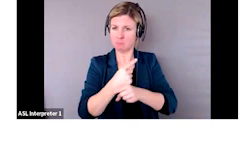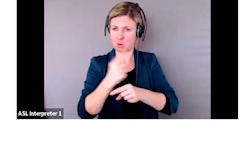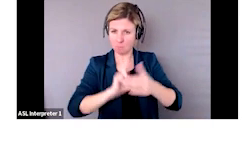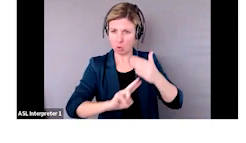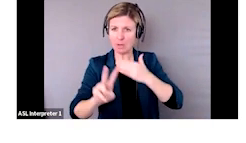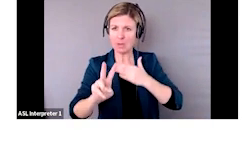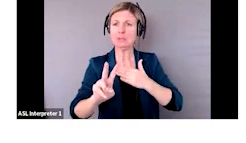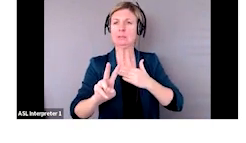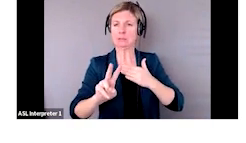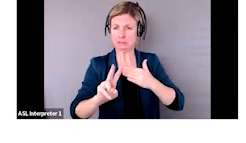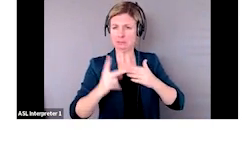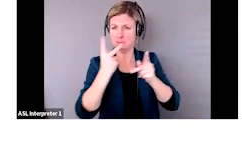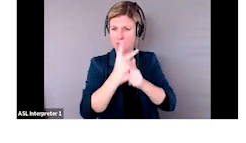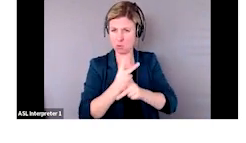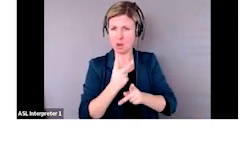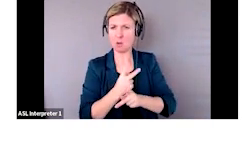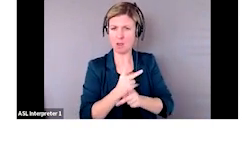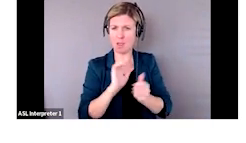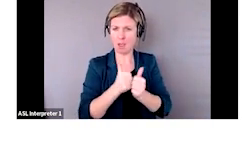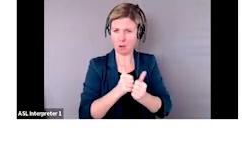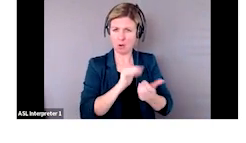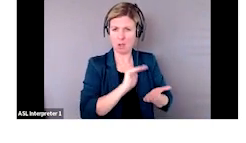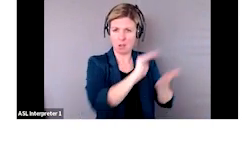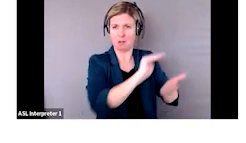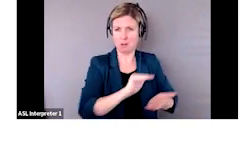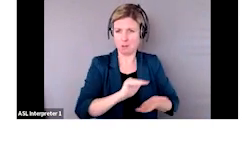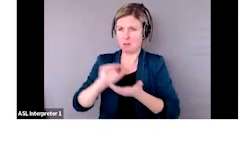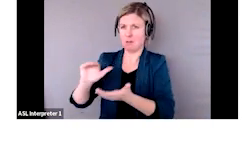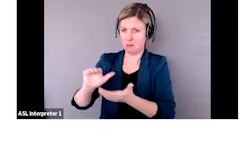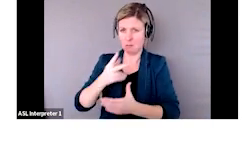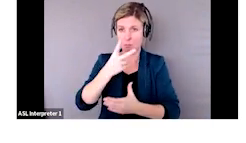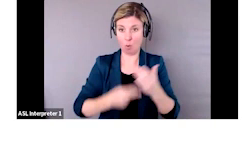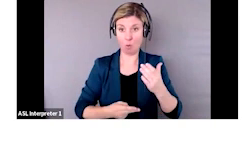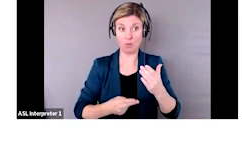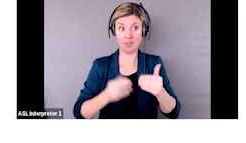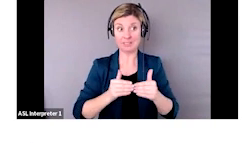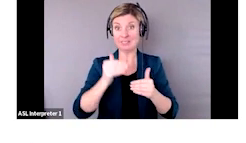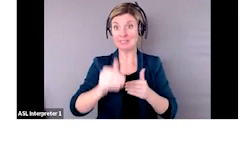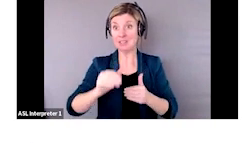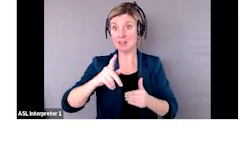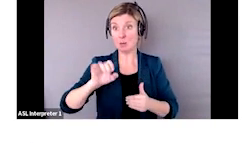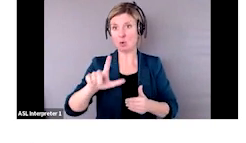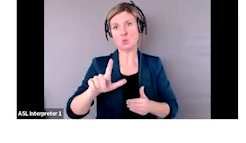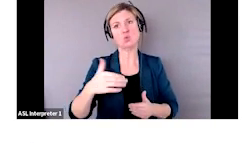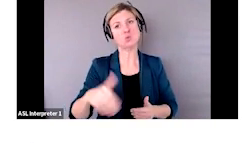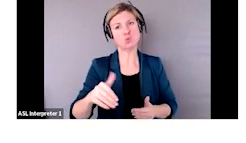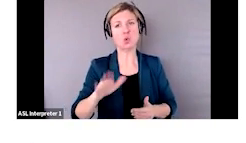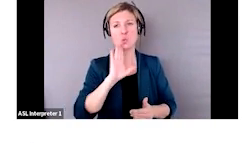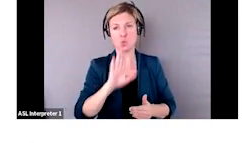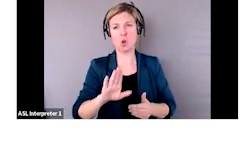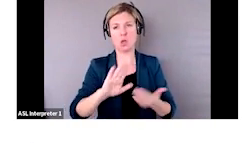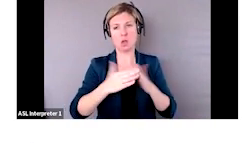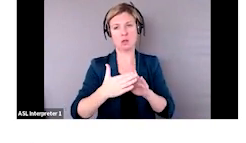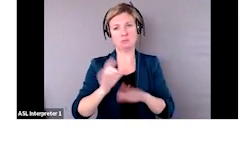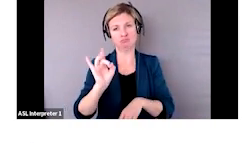channel. And it's going to become a lot more difficult come April to make sure that that's there because in